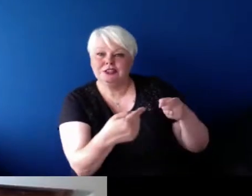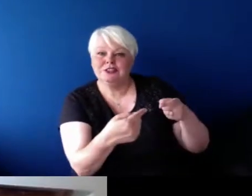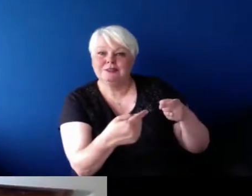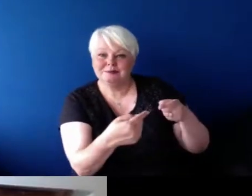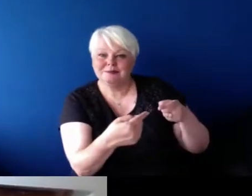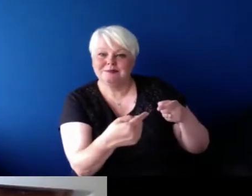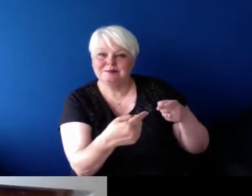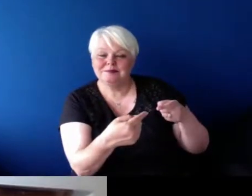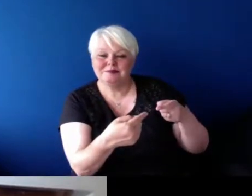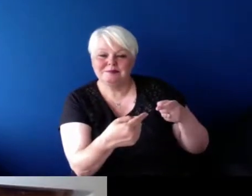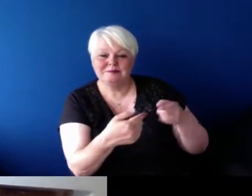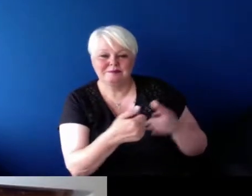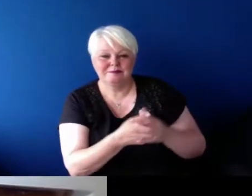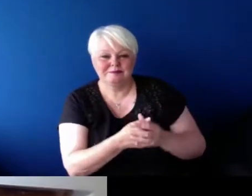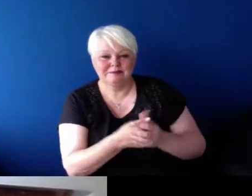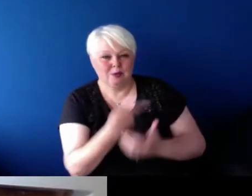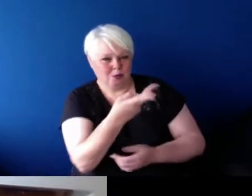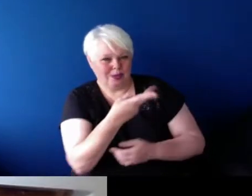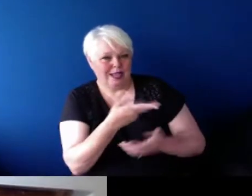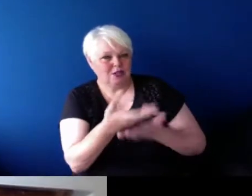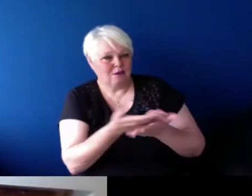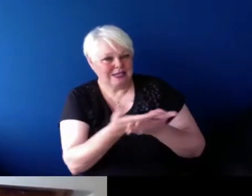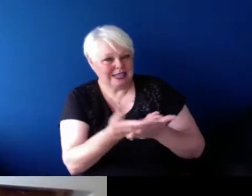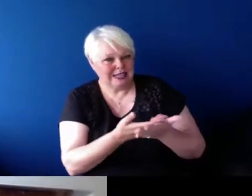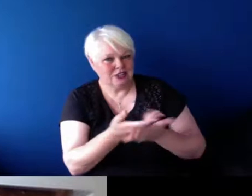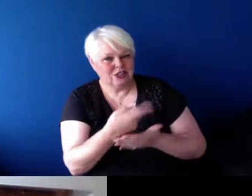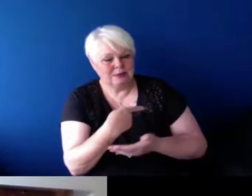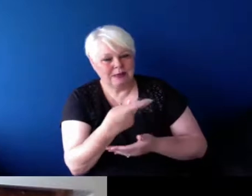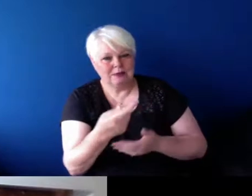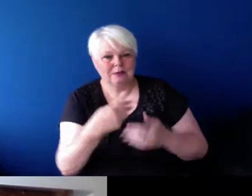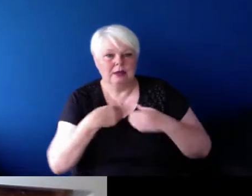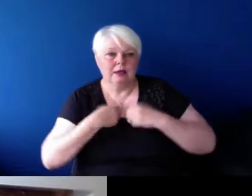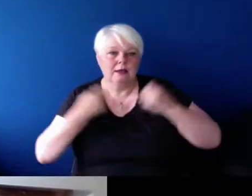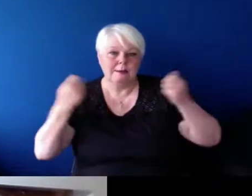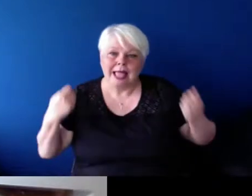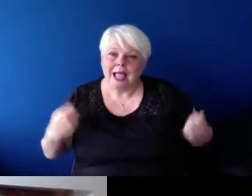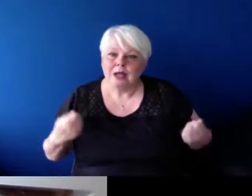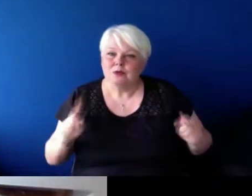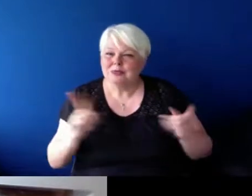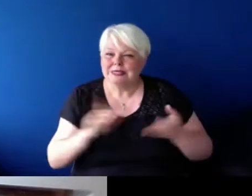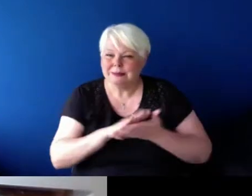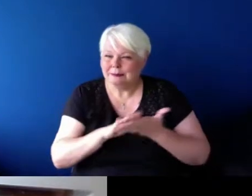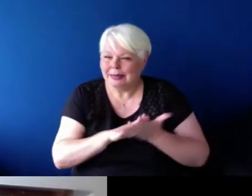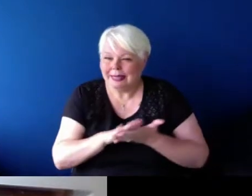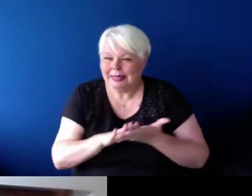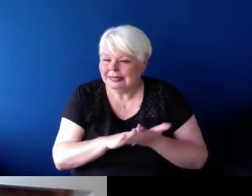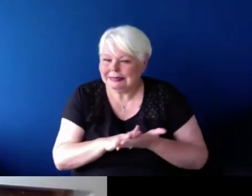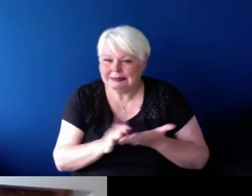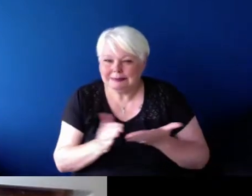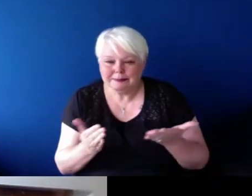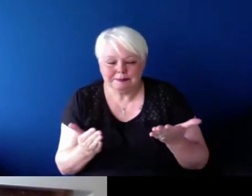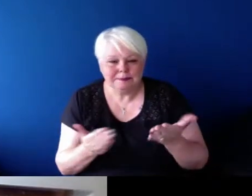I began, we had conversations, didn't we, Kieran, about coming out and what that means. And that sense of,